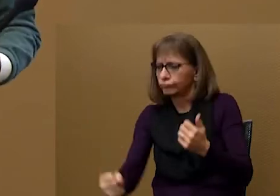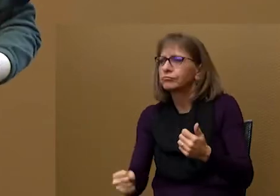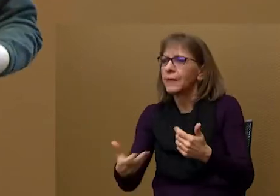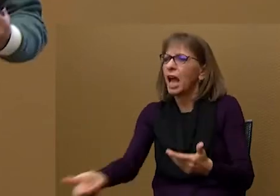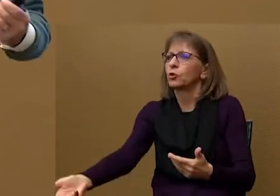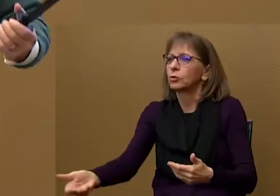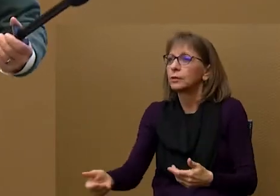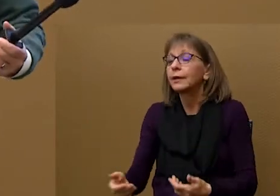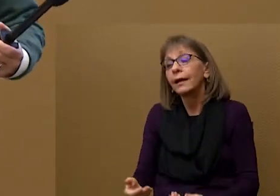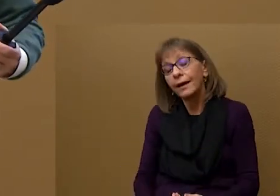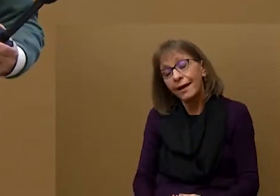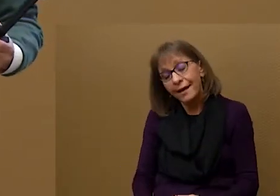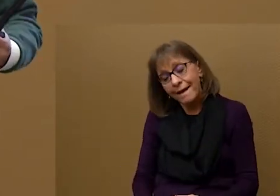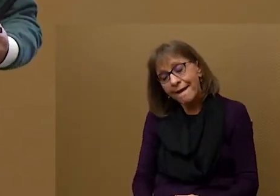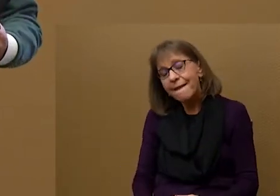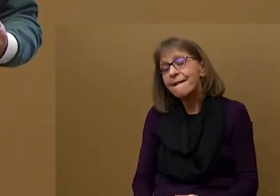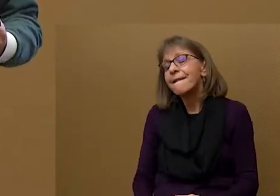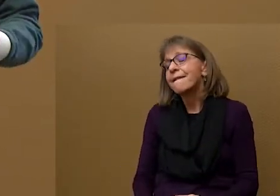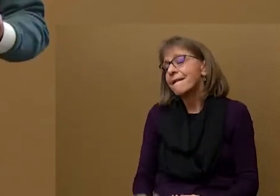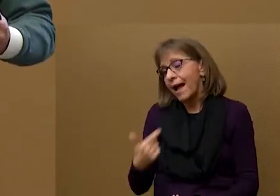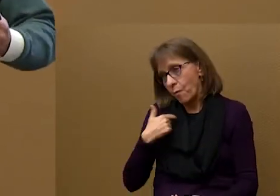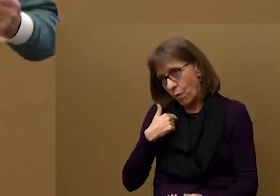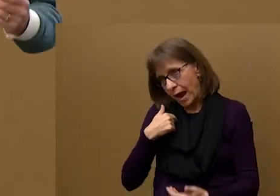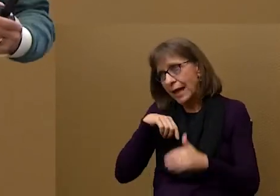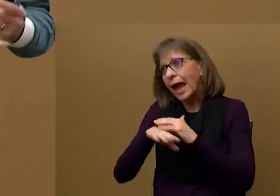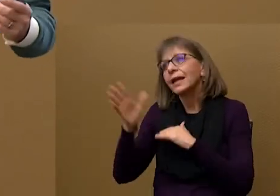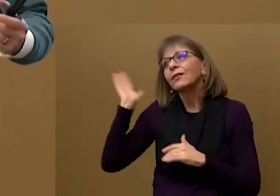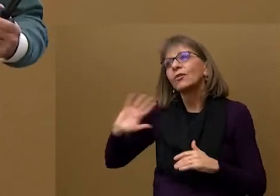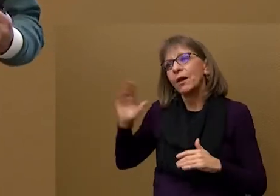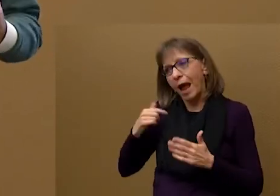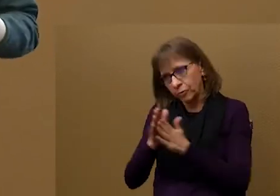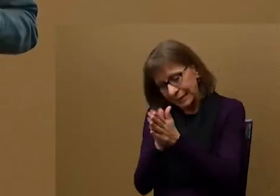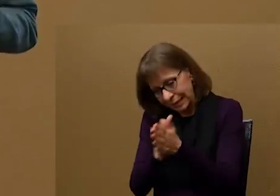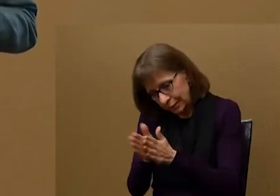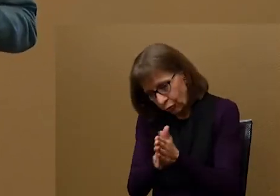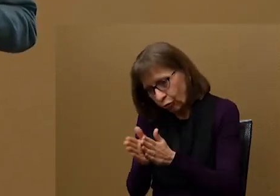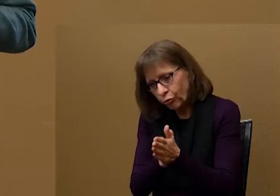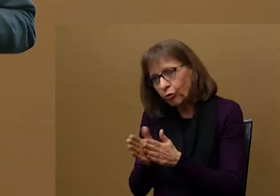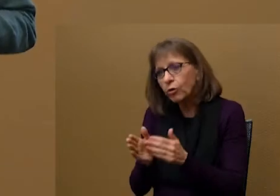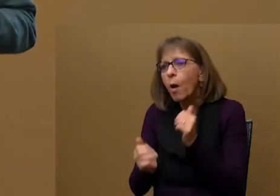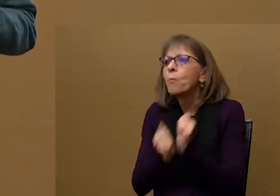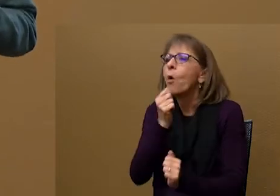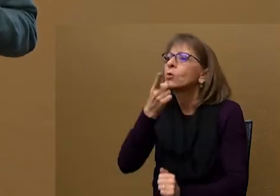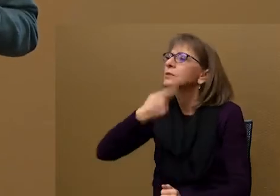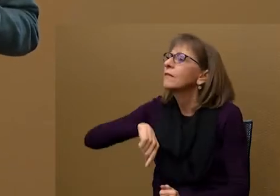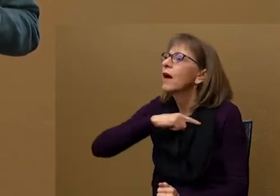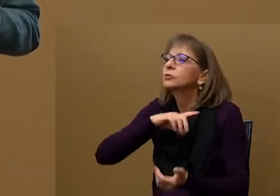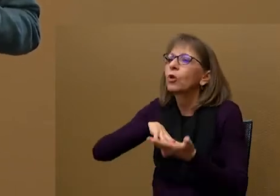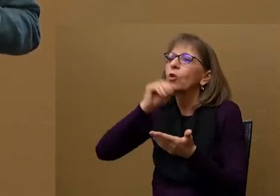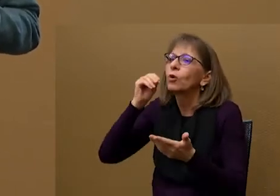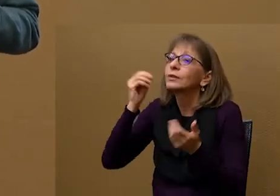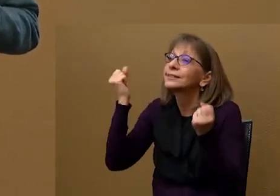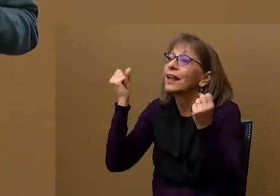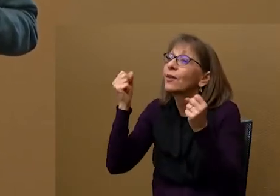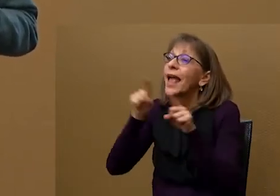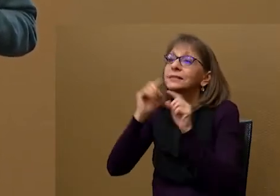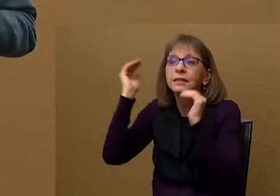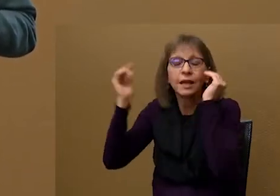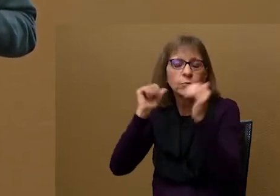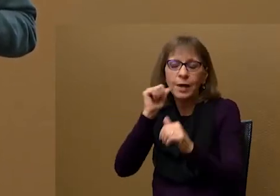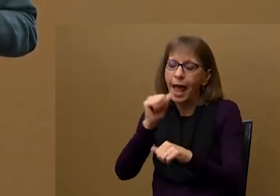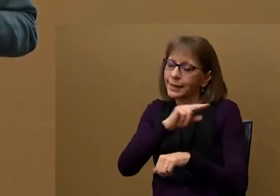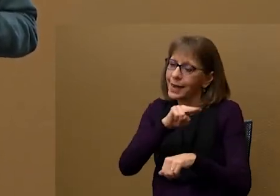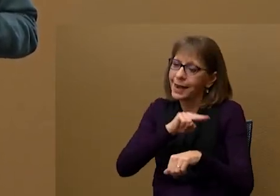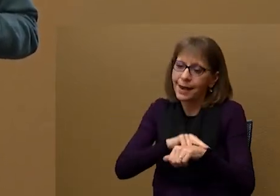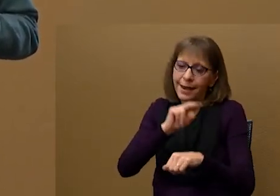is signing. What's the problem? And I got in, and I'm very eager. And most of us, the vast majority of us, learn sign language